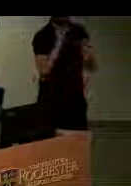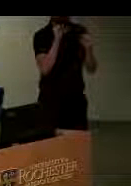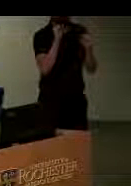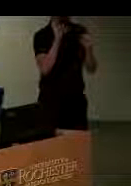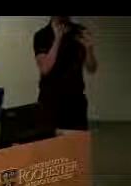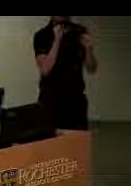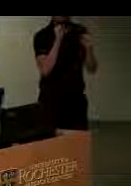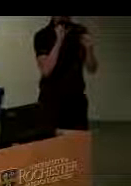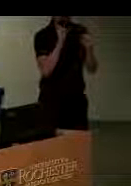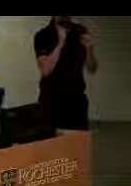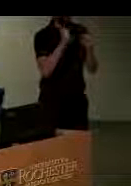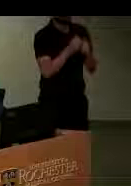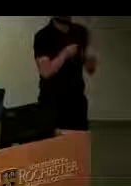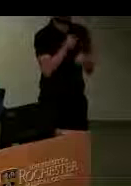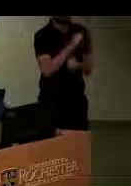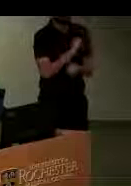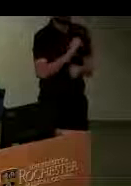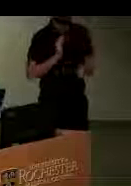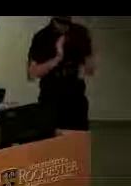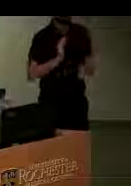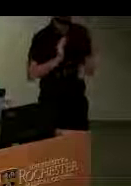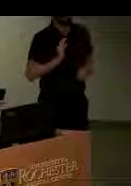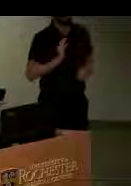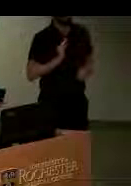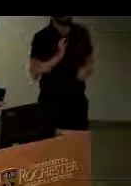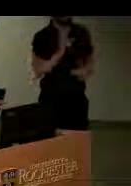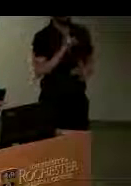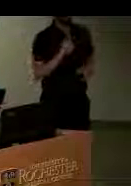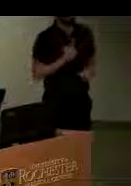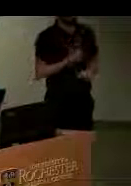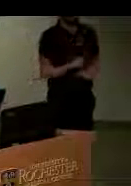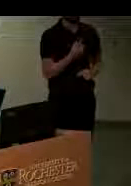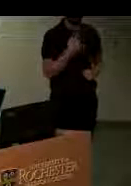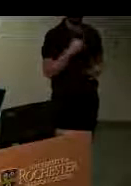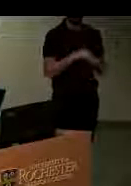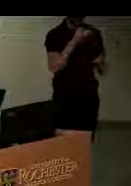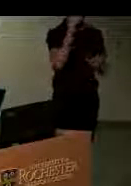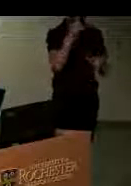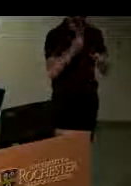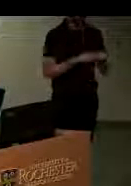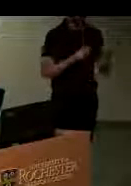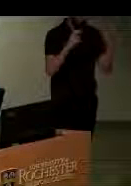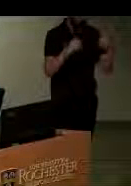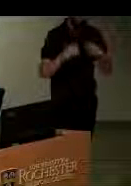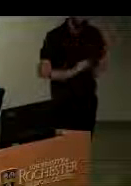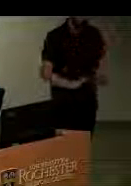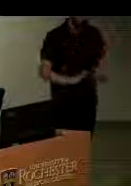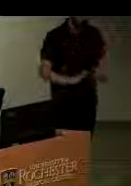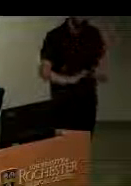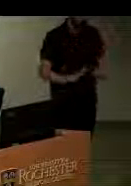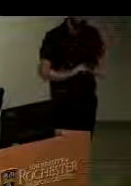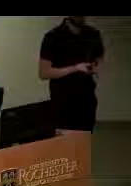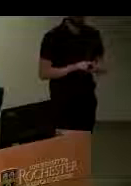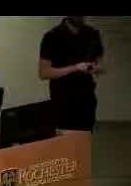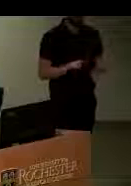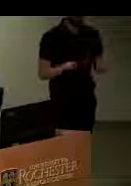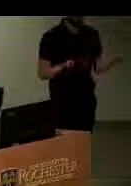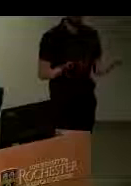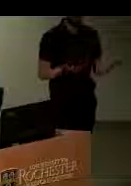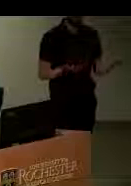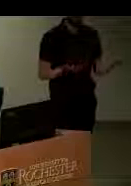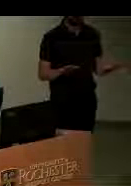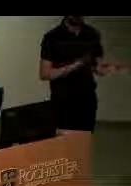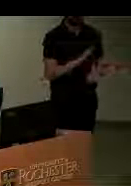amazing attending staff. One of the things I learned, but you can't quote me on this, the difference between all